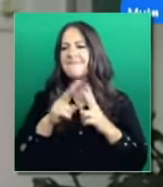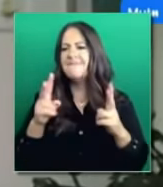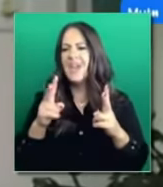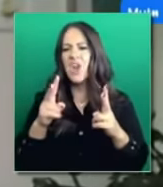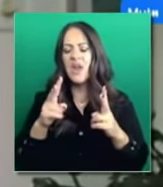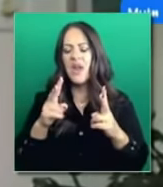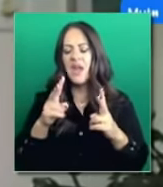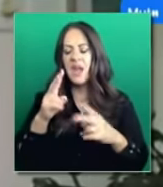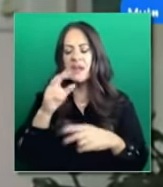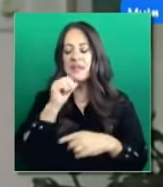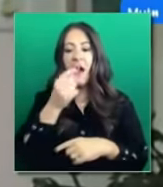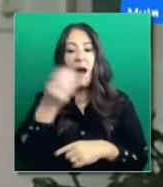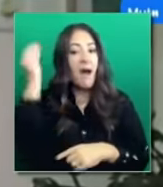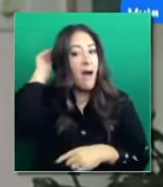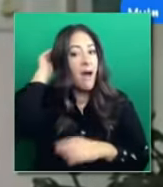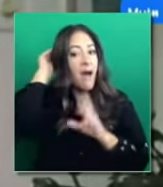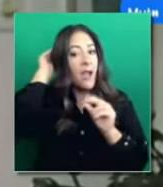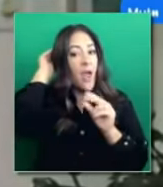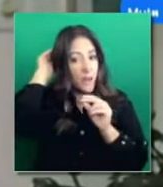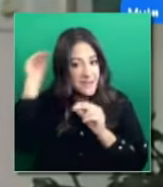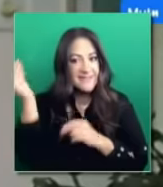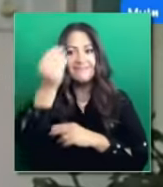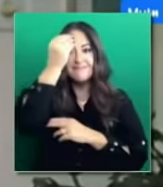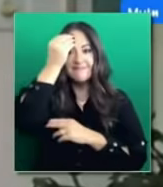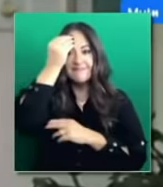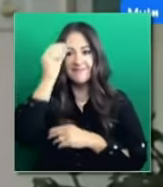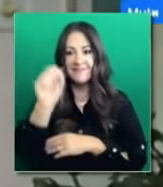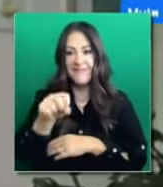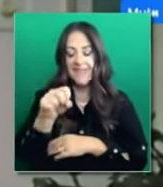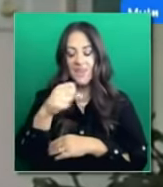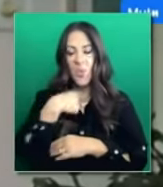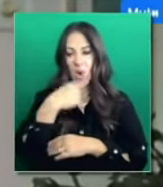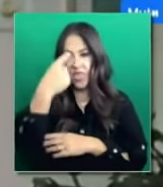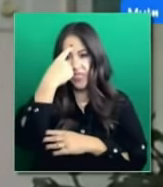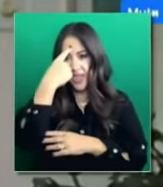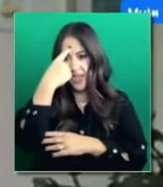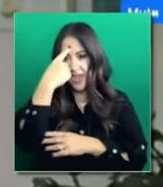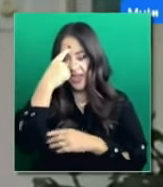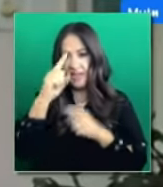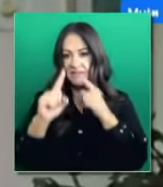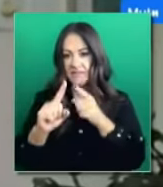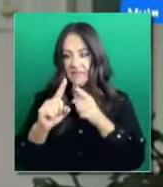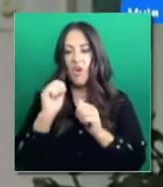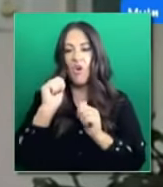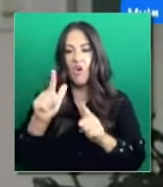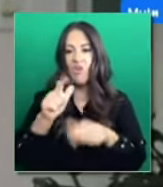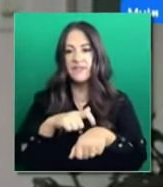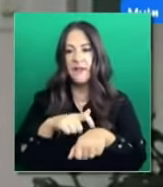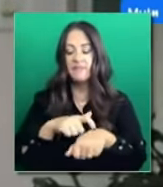mind, and we will be able to talk more about that very shortly.